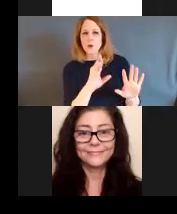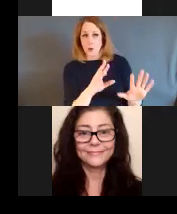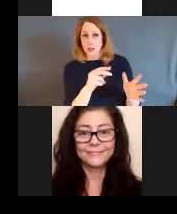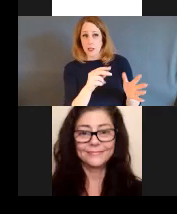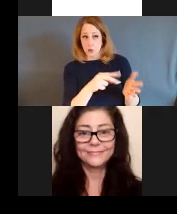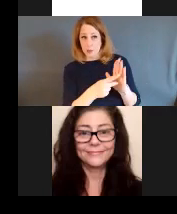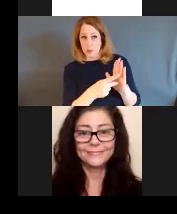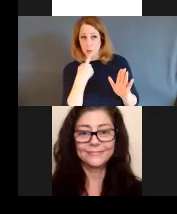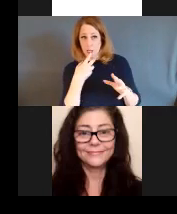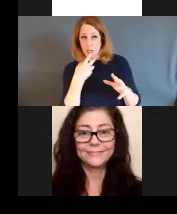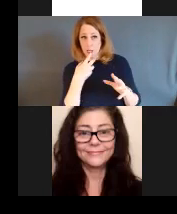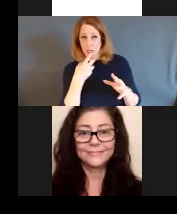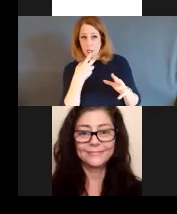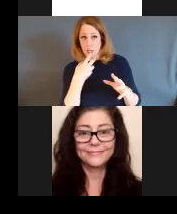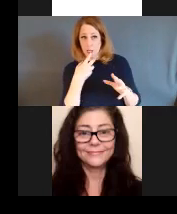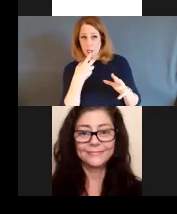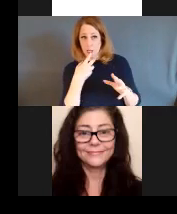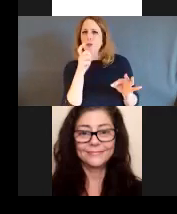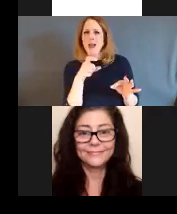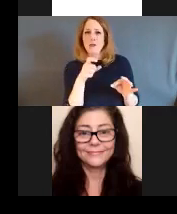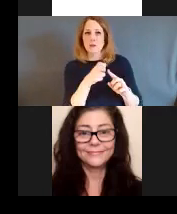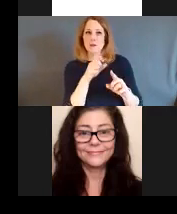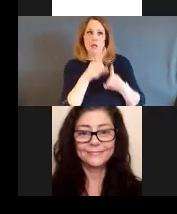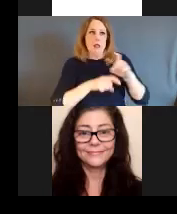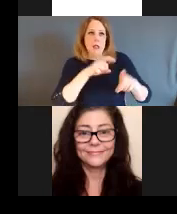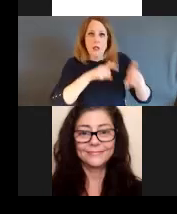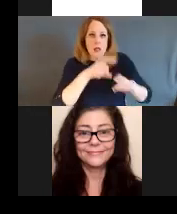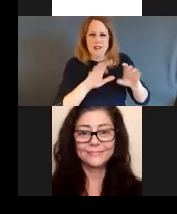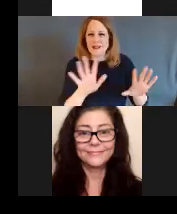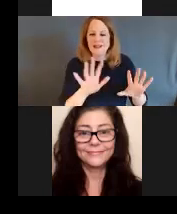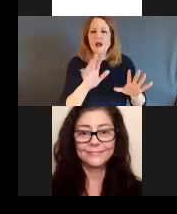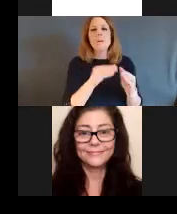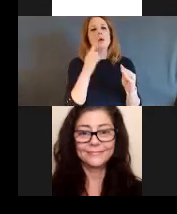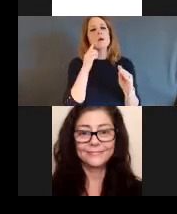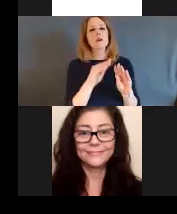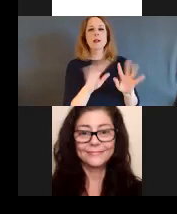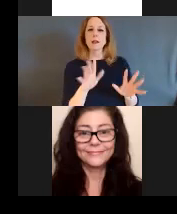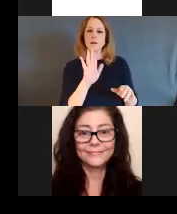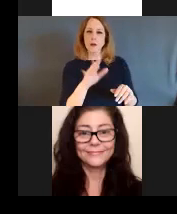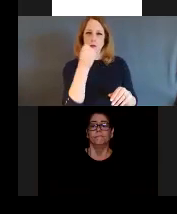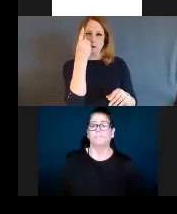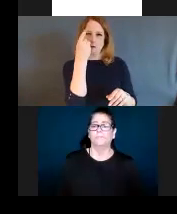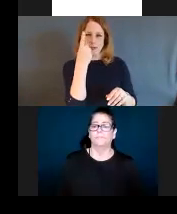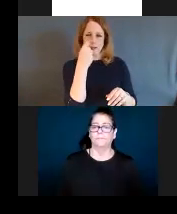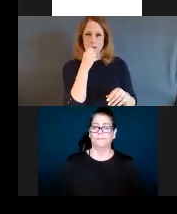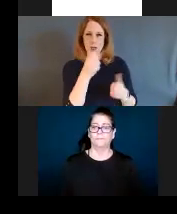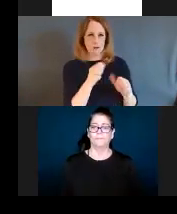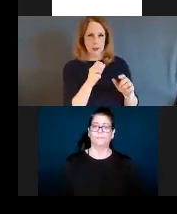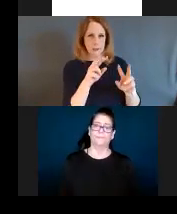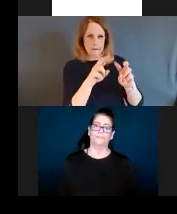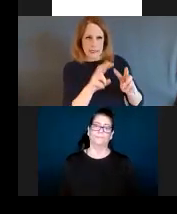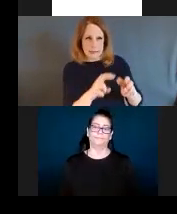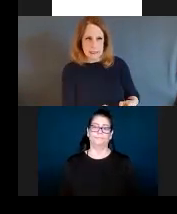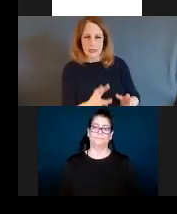ask them a lot of questions, though. This is for your understanding, not for investigation. So keep that in mind. Be comfortable with